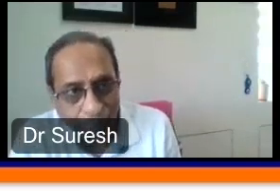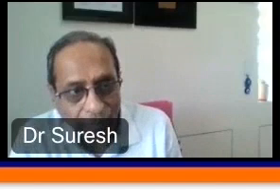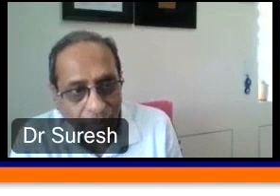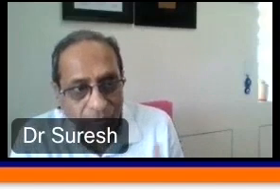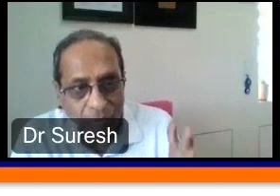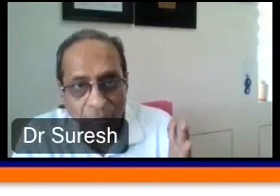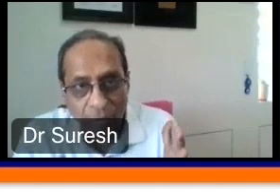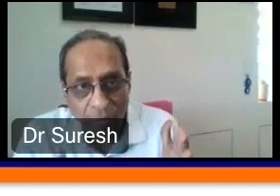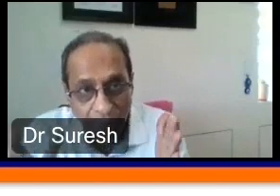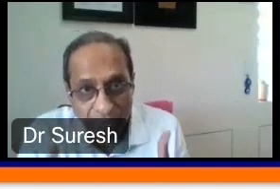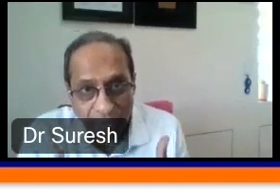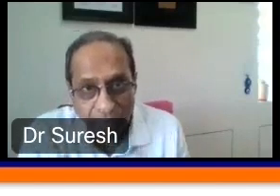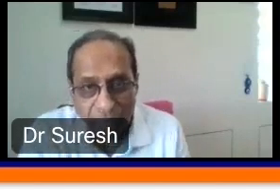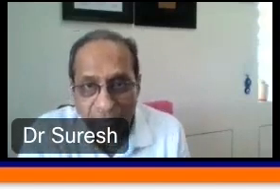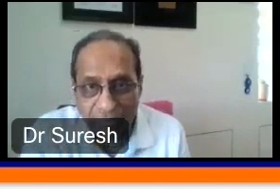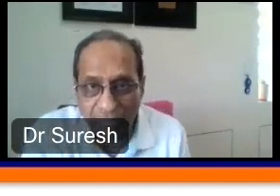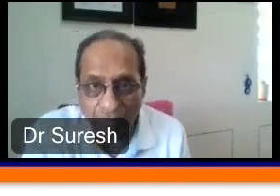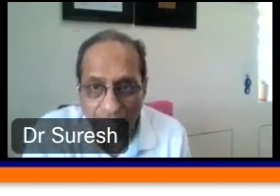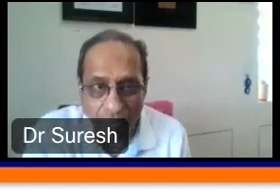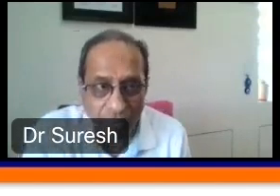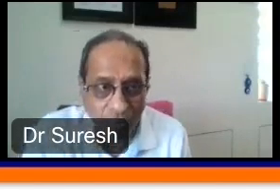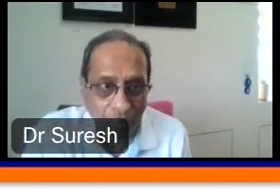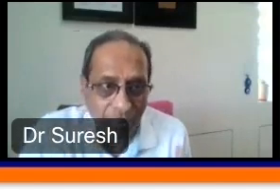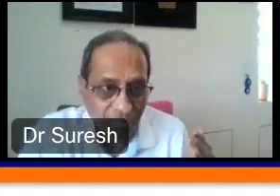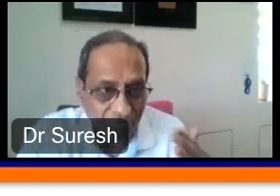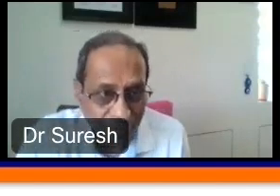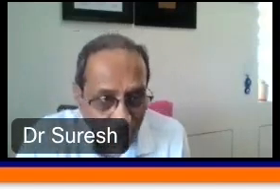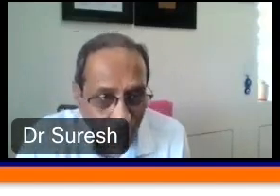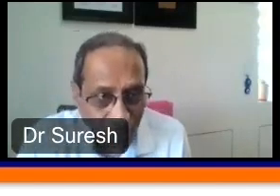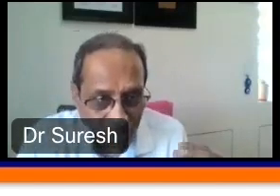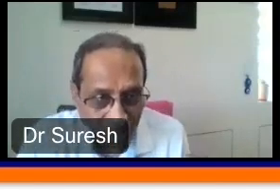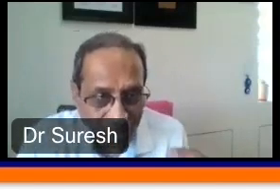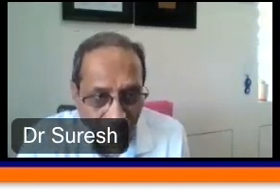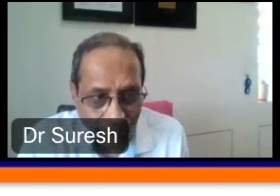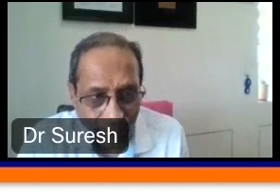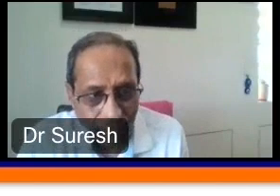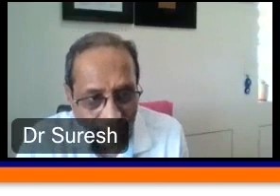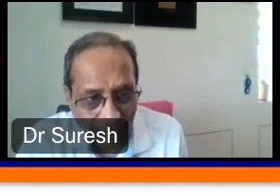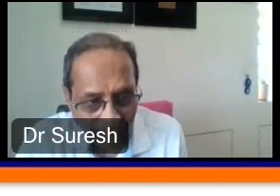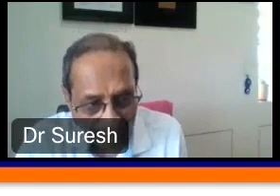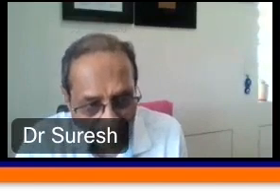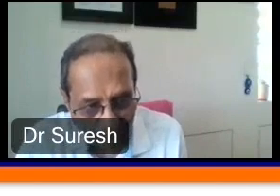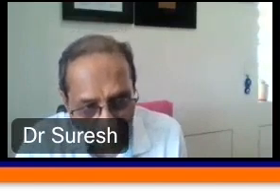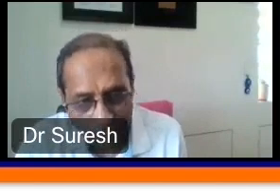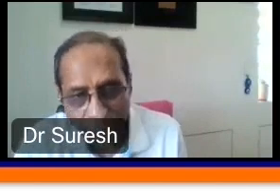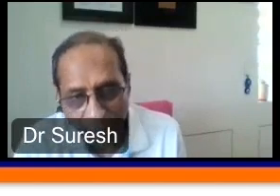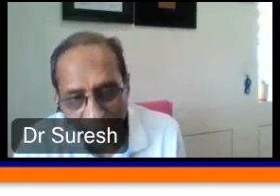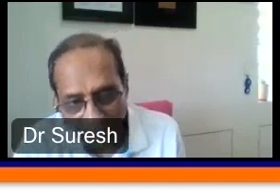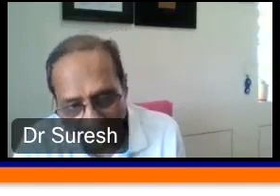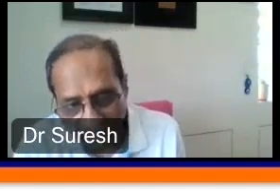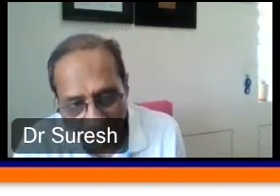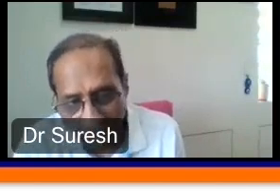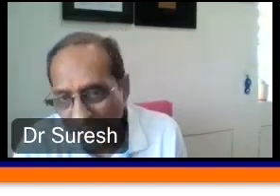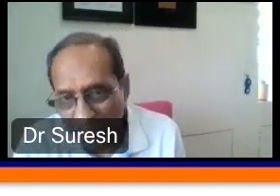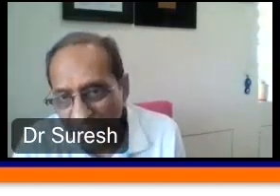the help. So if there's a child with Down syndrome, if it's numerical, that's the number, the recurrence is low,